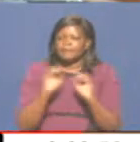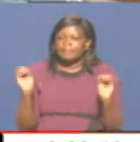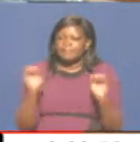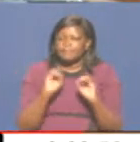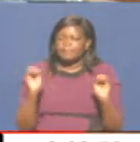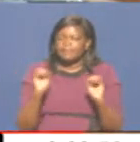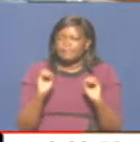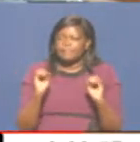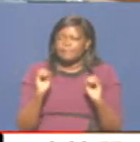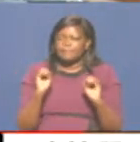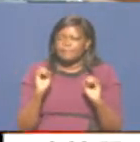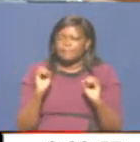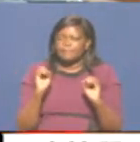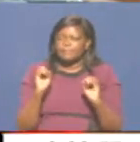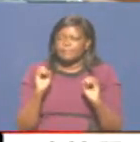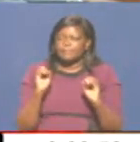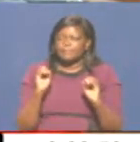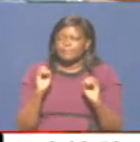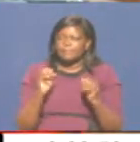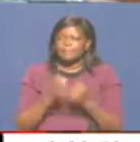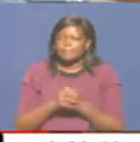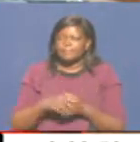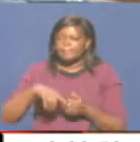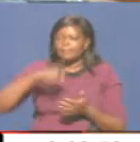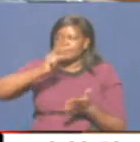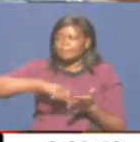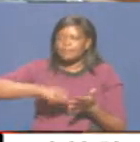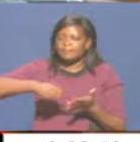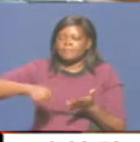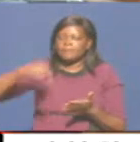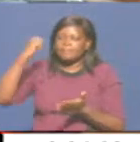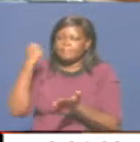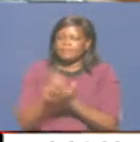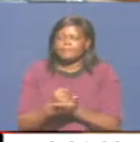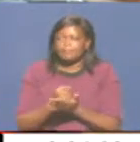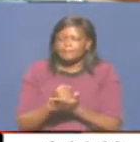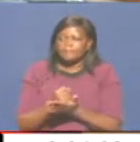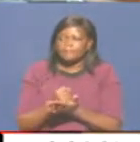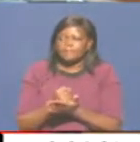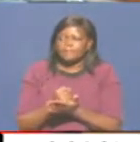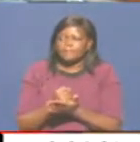sheet signed by the office